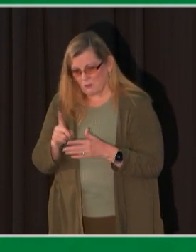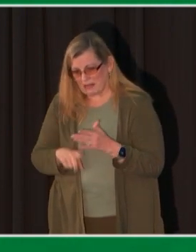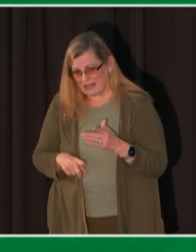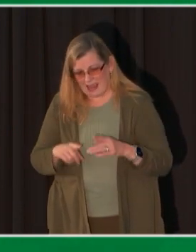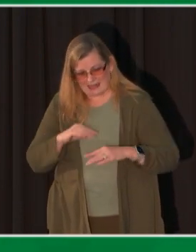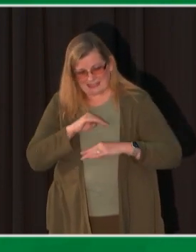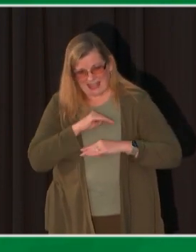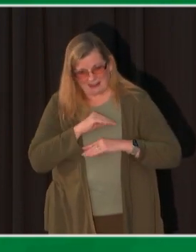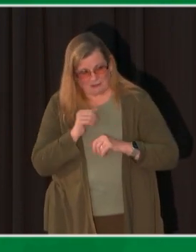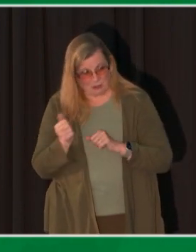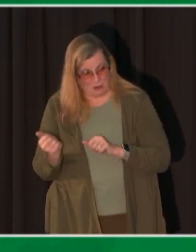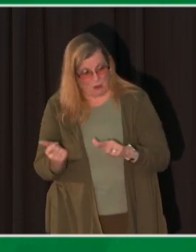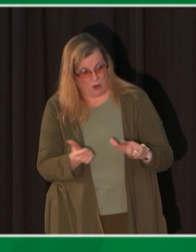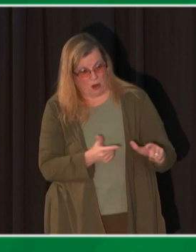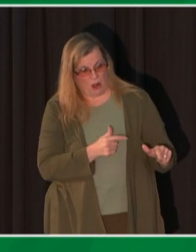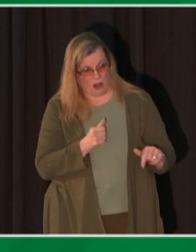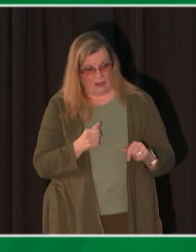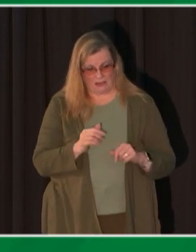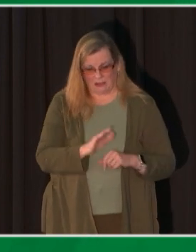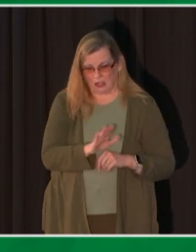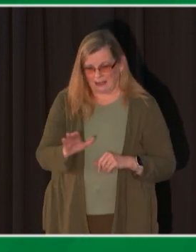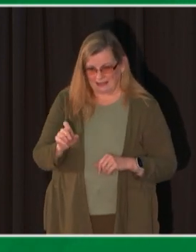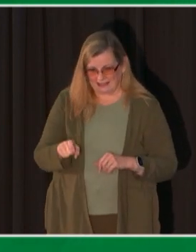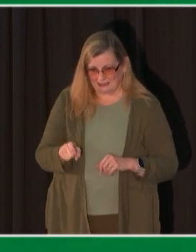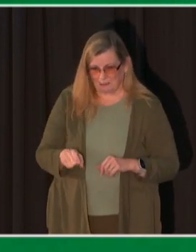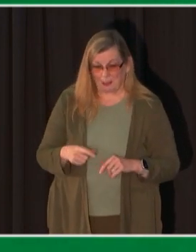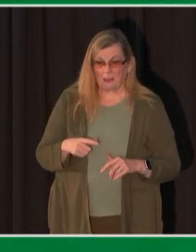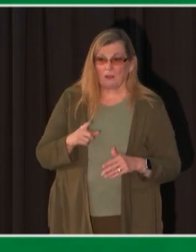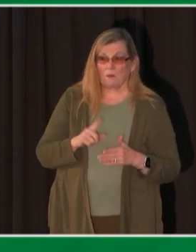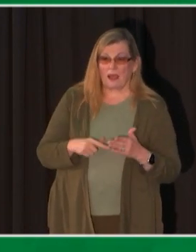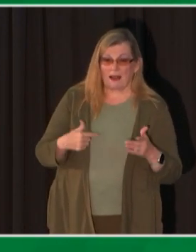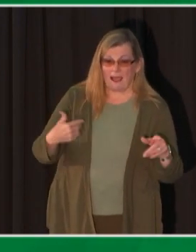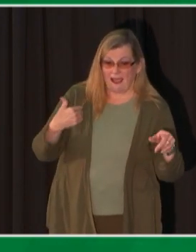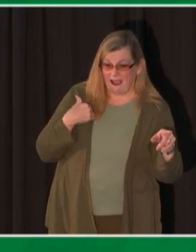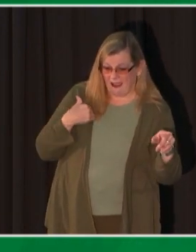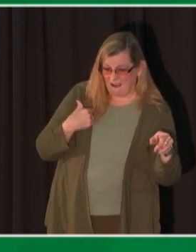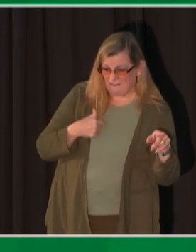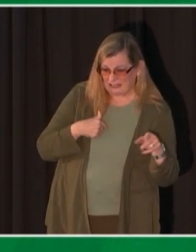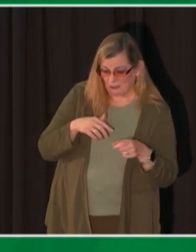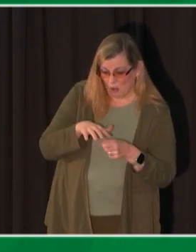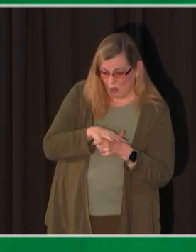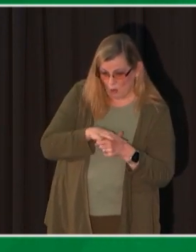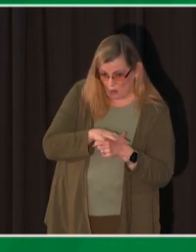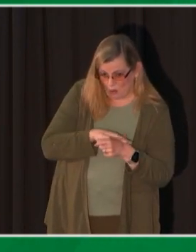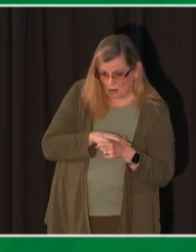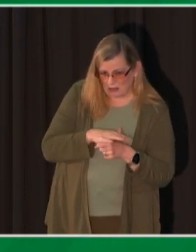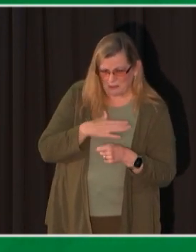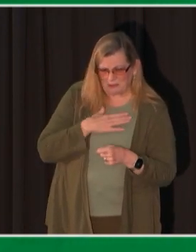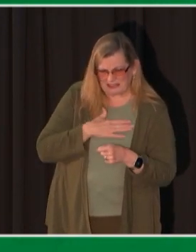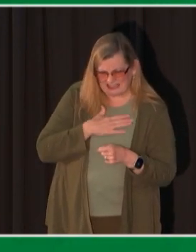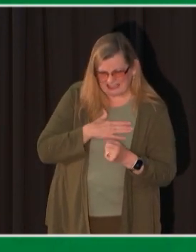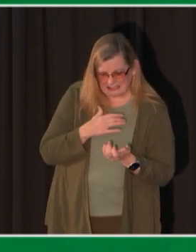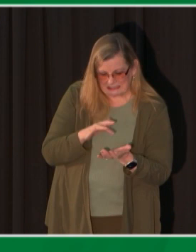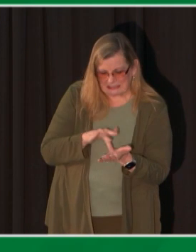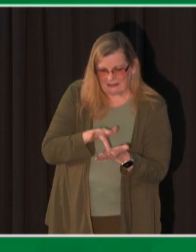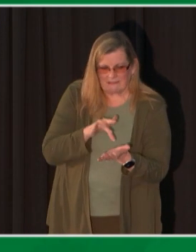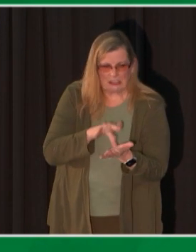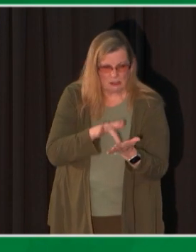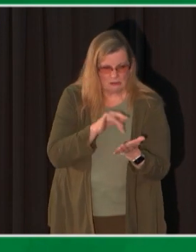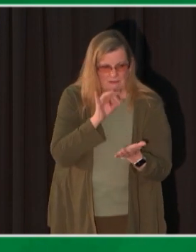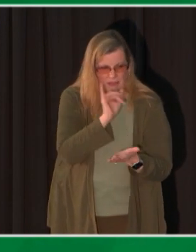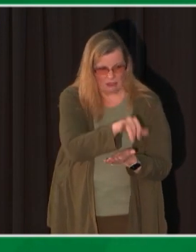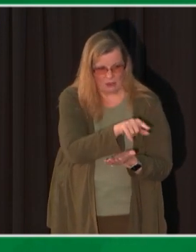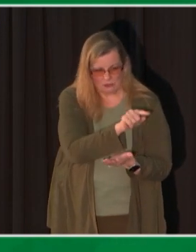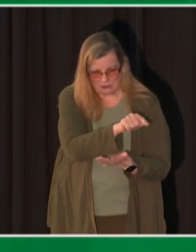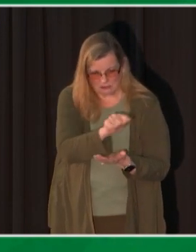encouraged everybody to take advantage of all local help, but certainly all national help. And so we continue